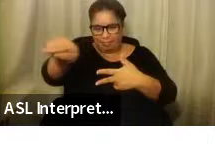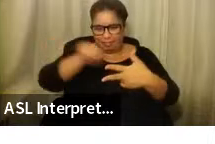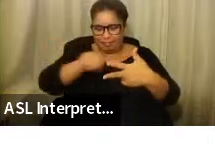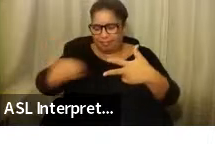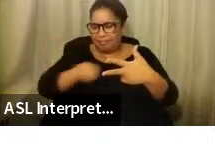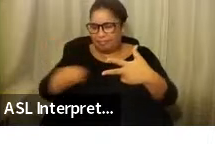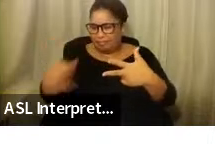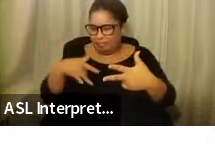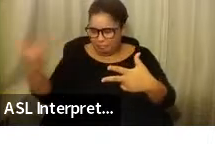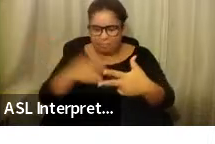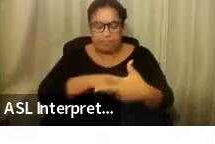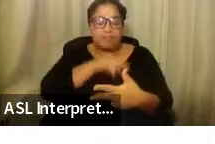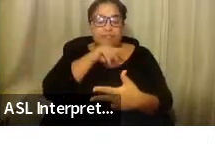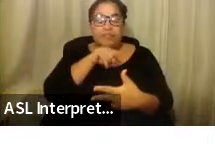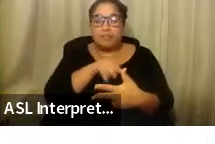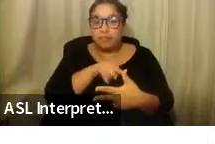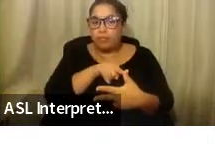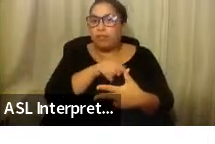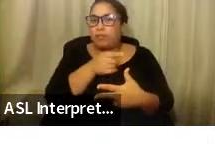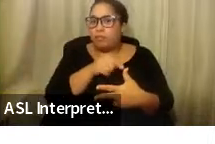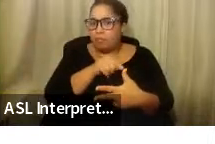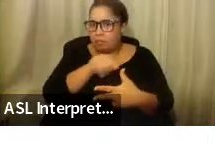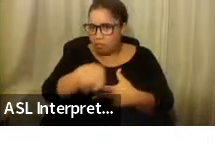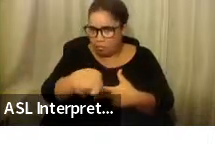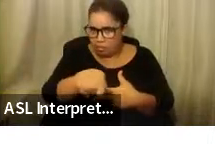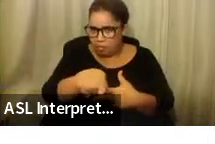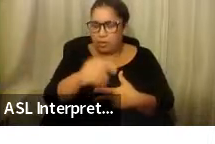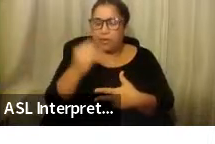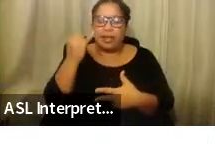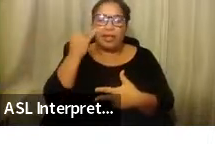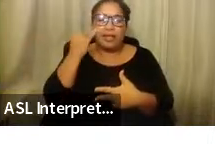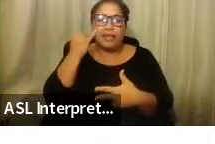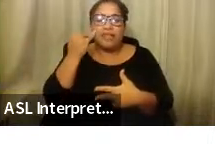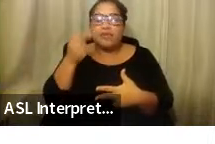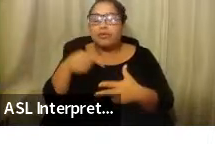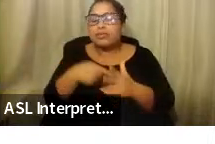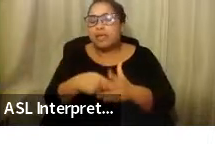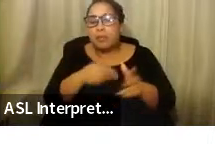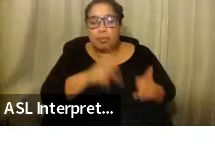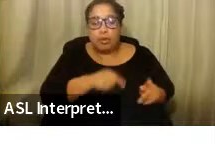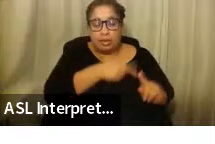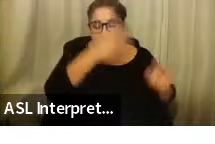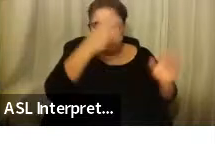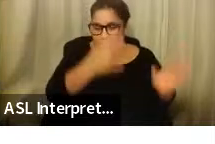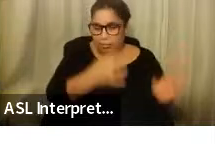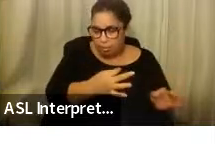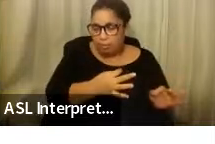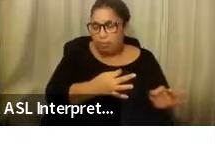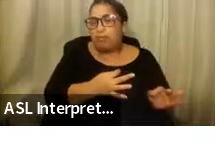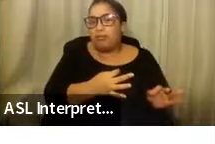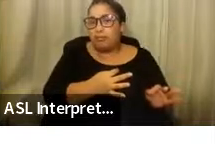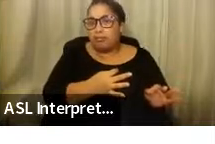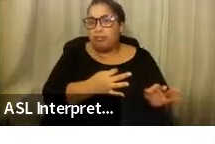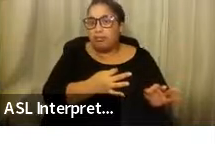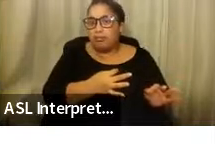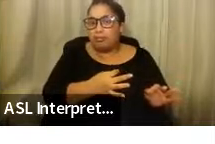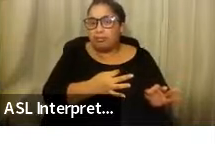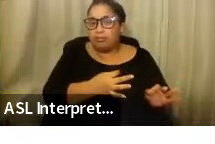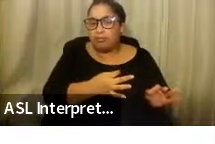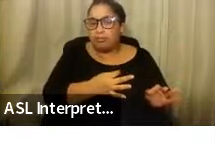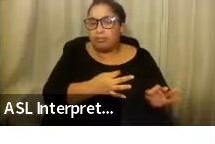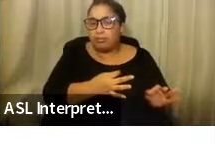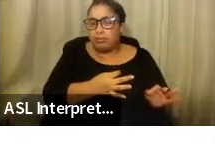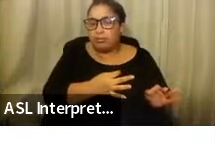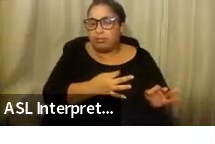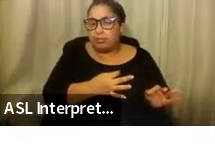is. So if they decide that by listening to the call that a